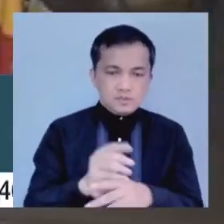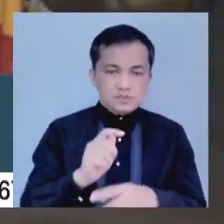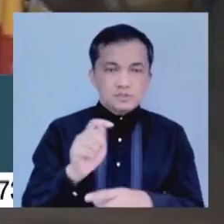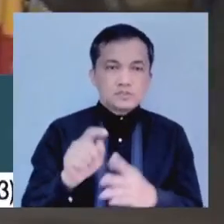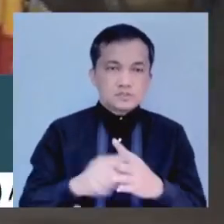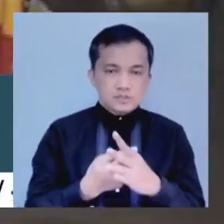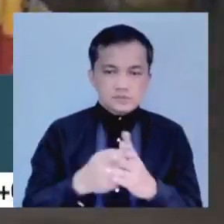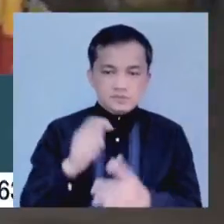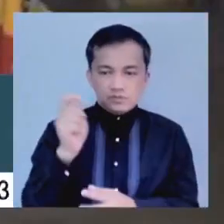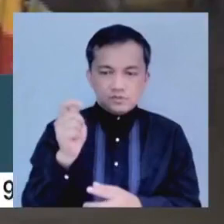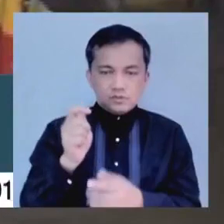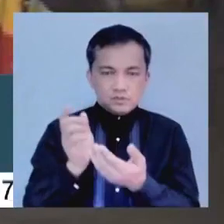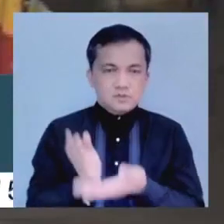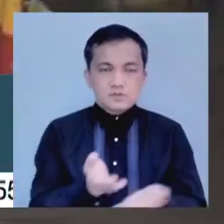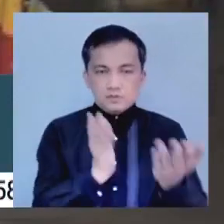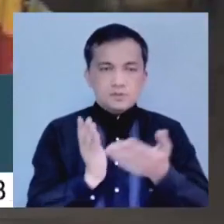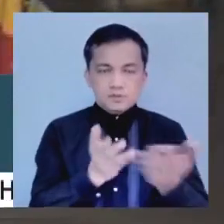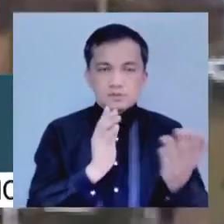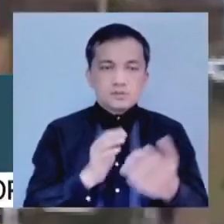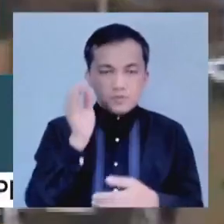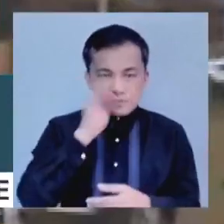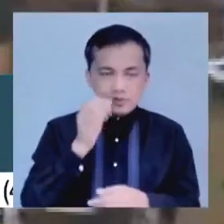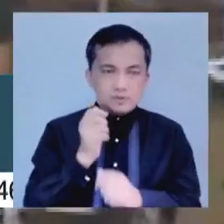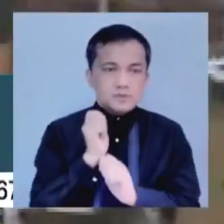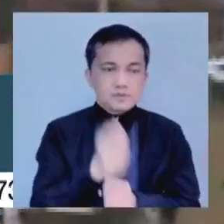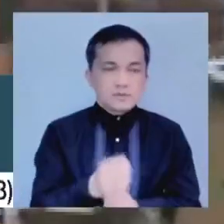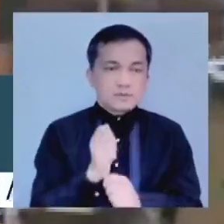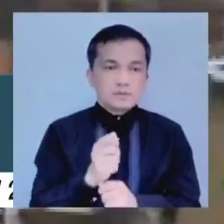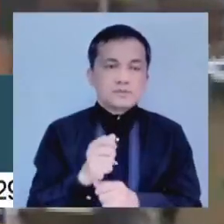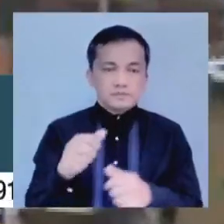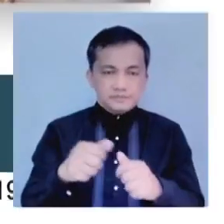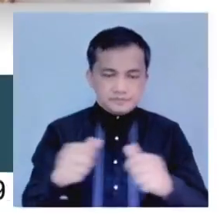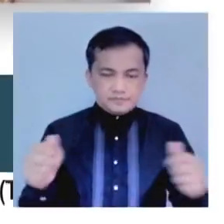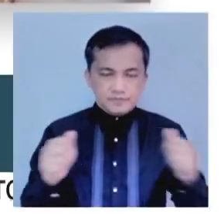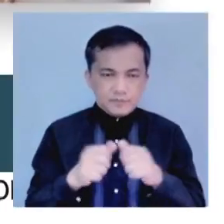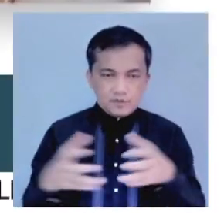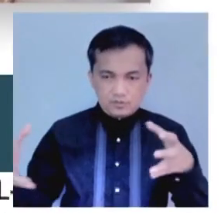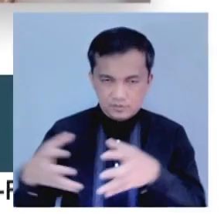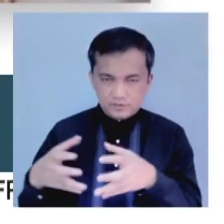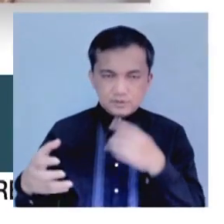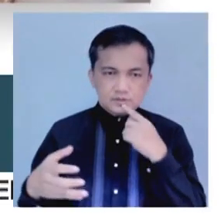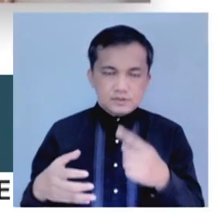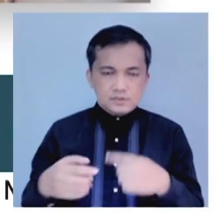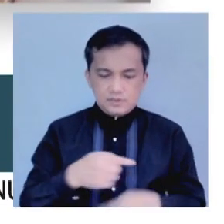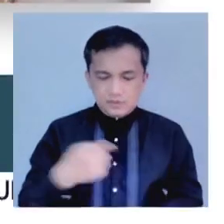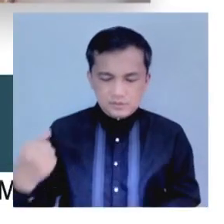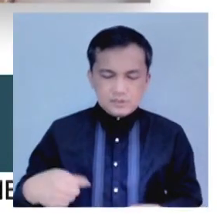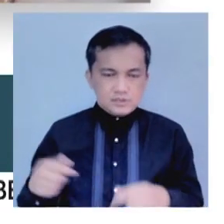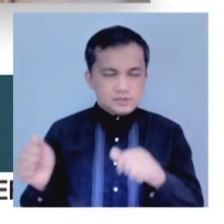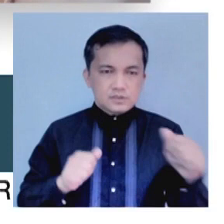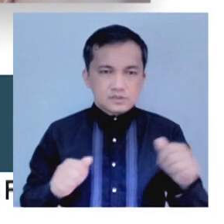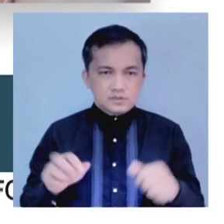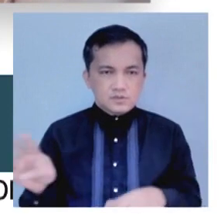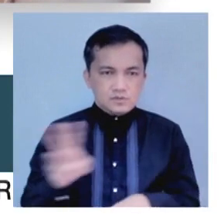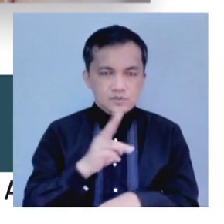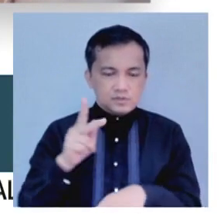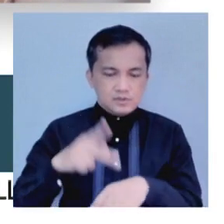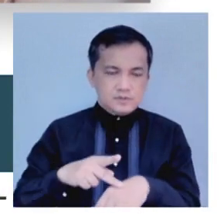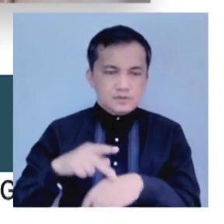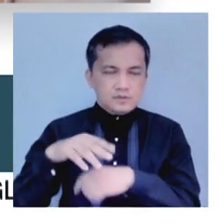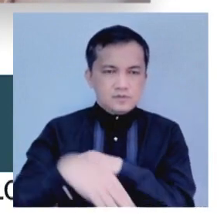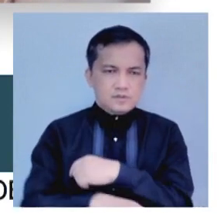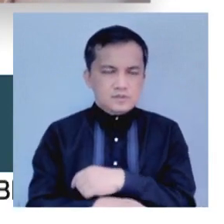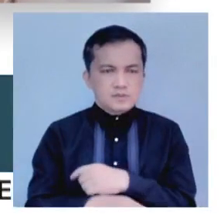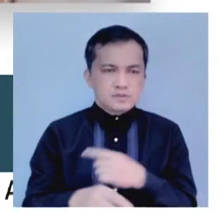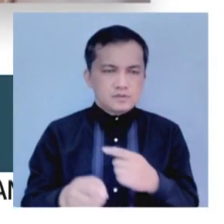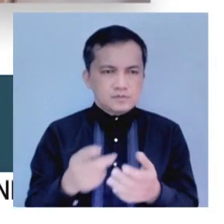meant to bring supplies to Filipino fisherfolk in the area. The coalition says China's actions in the West Philippine Sea are failing